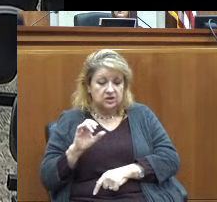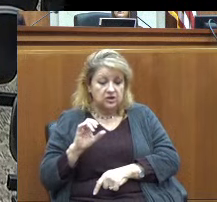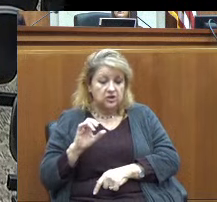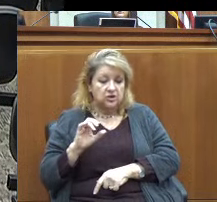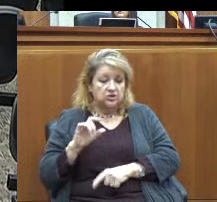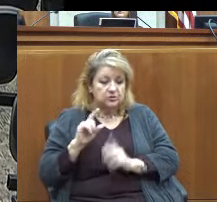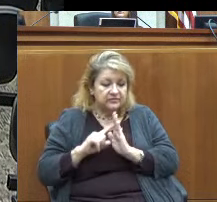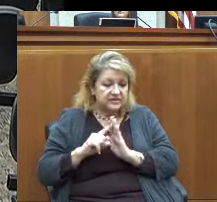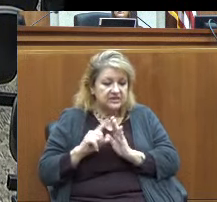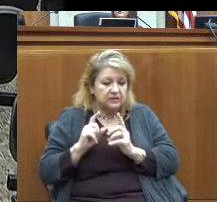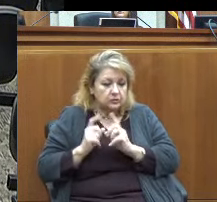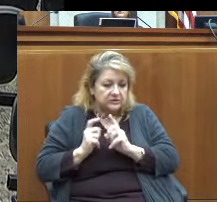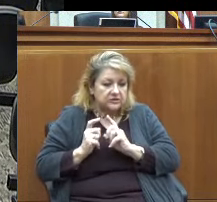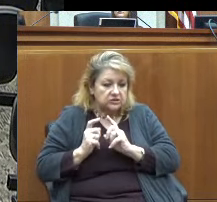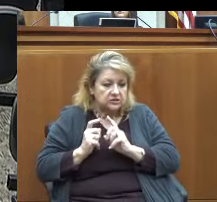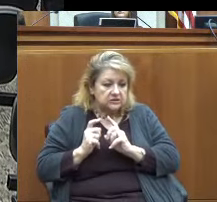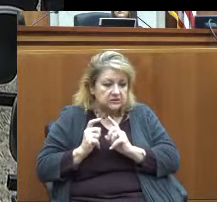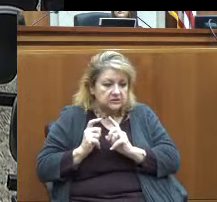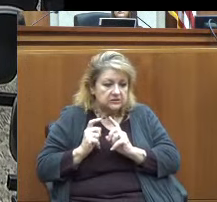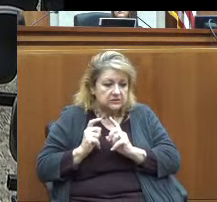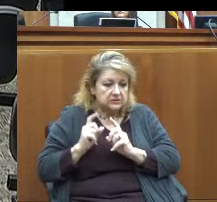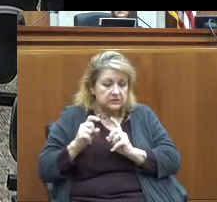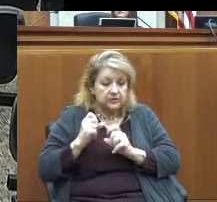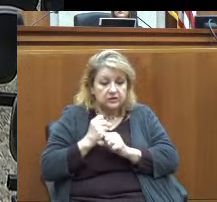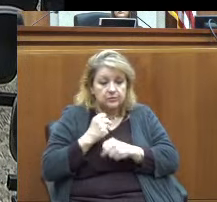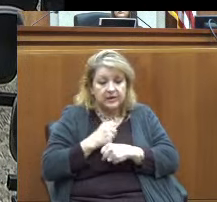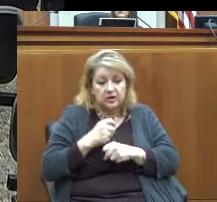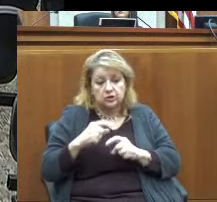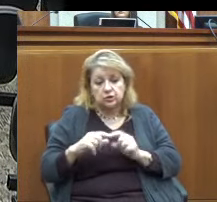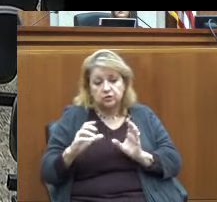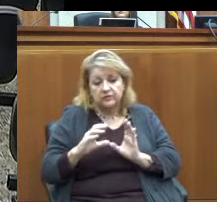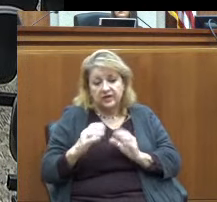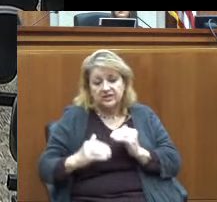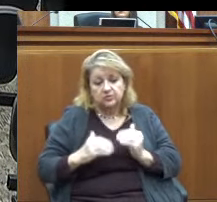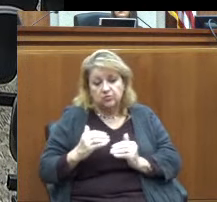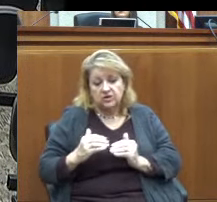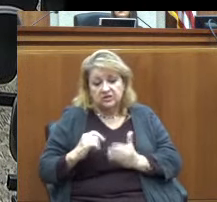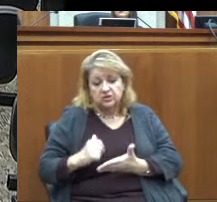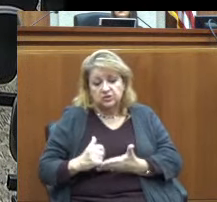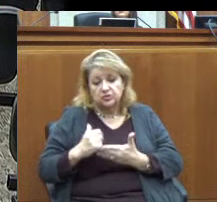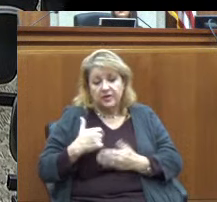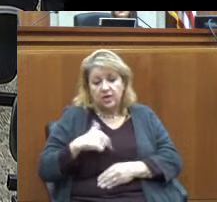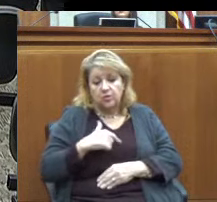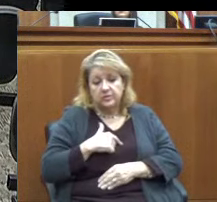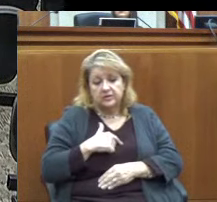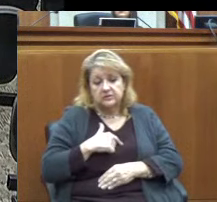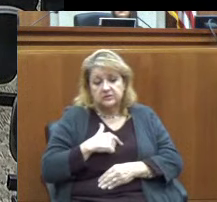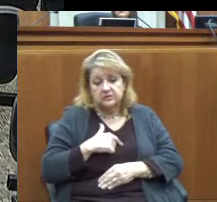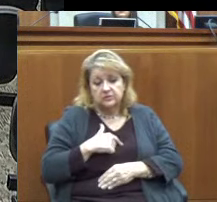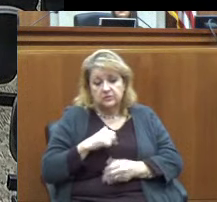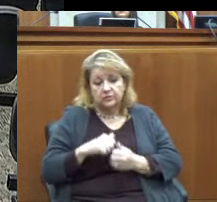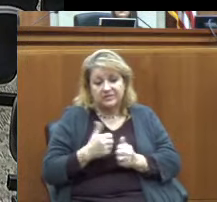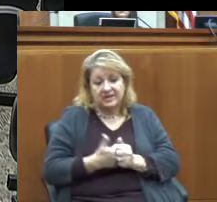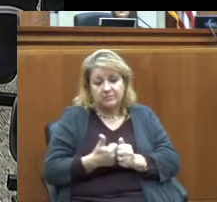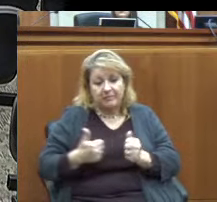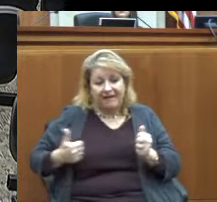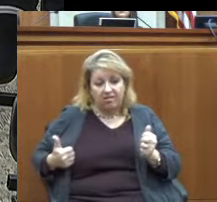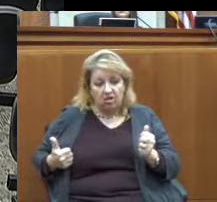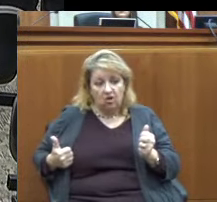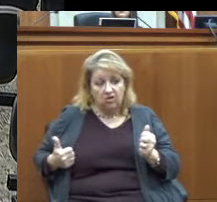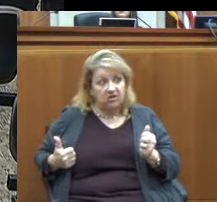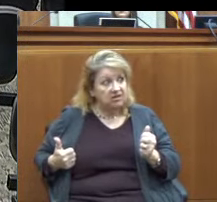or changes that need to be made to the certification process to help us with the backlog that we've been